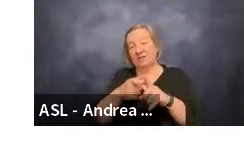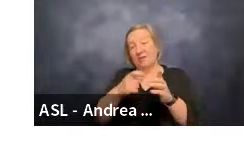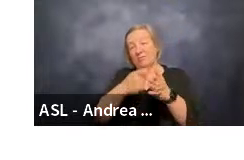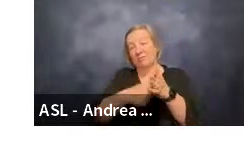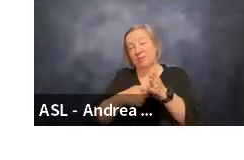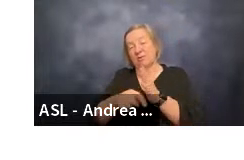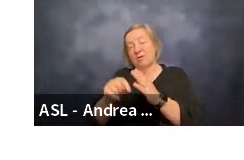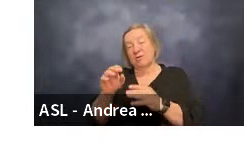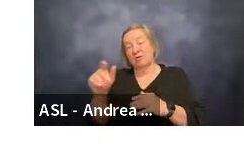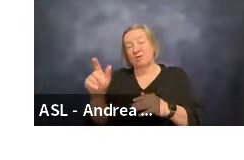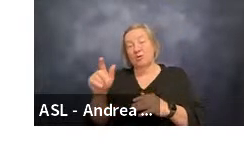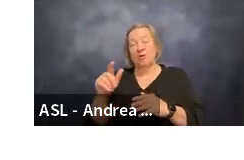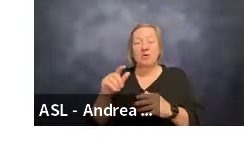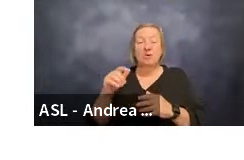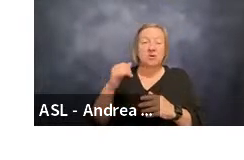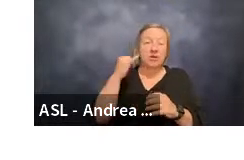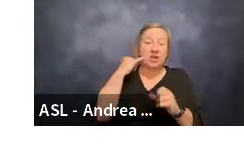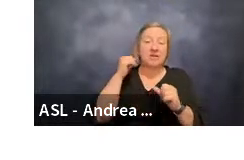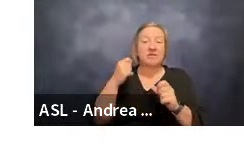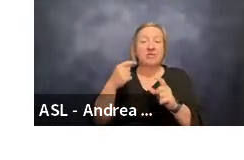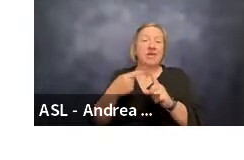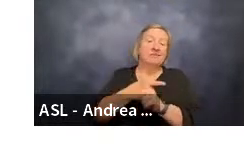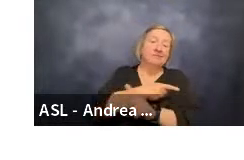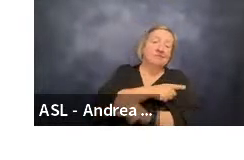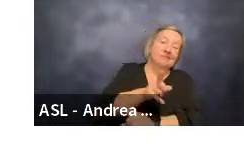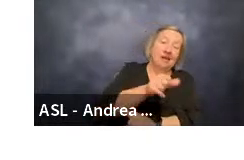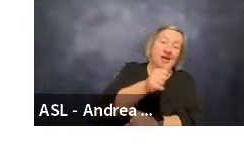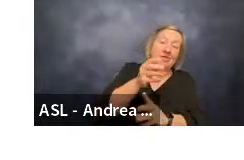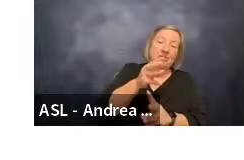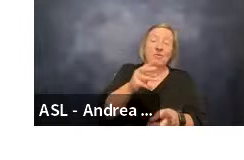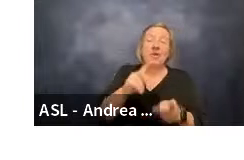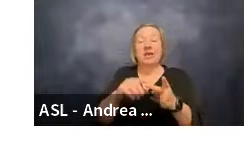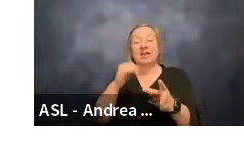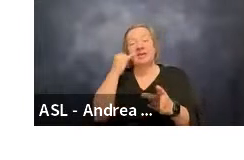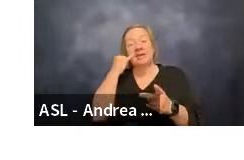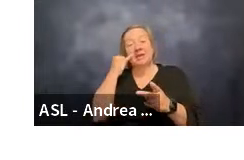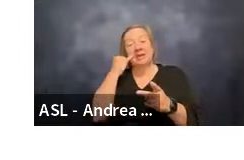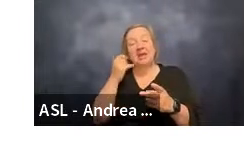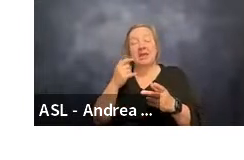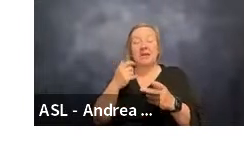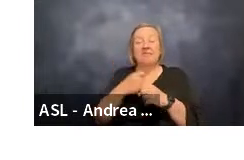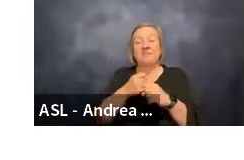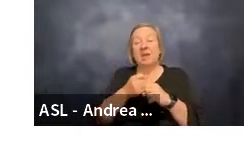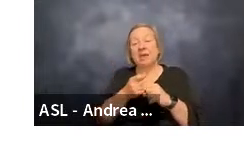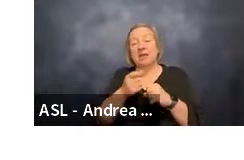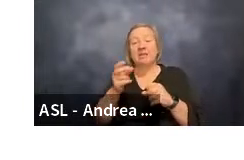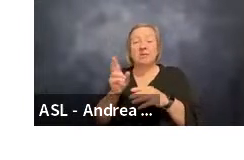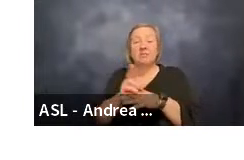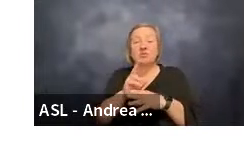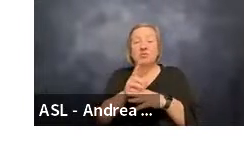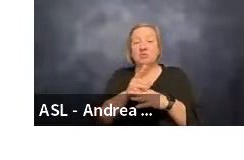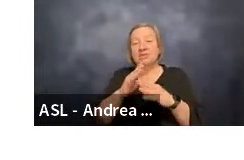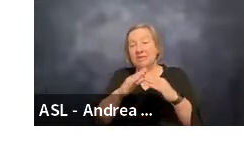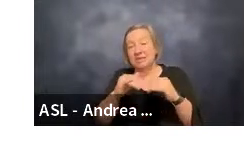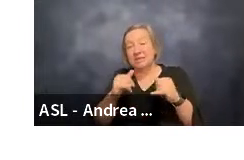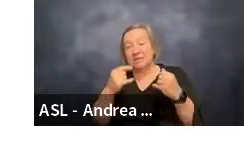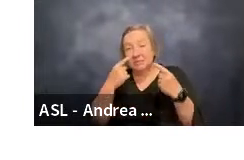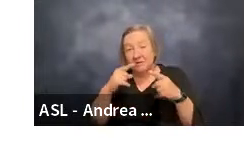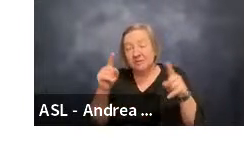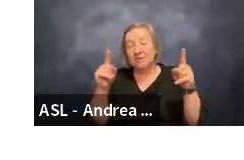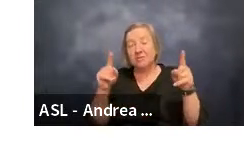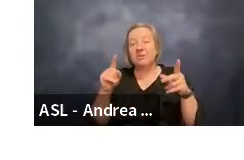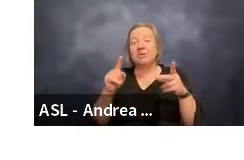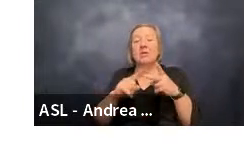whether that's the potential for diversion, whether that's also providing an incentive for efficient use of the system, and incentives to use